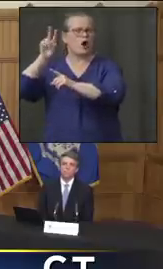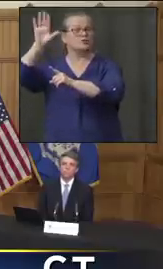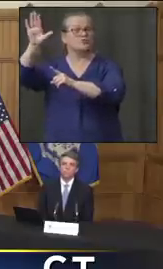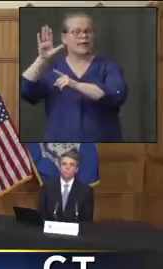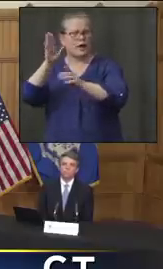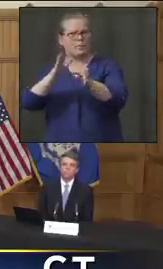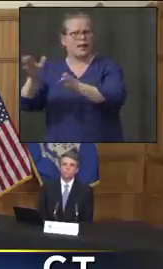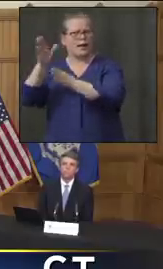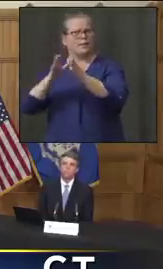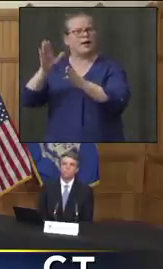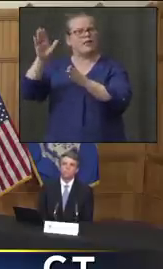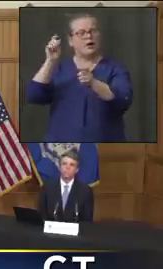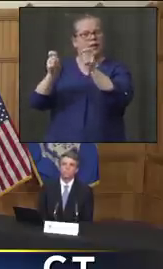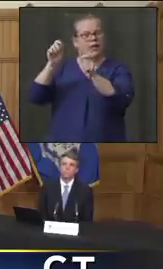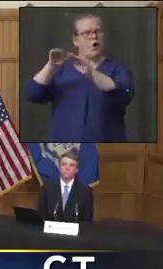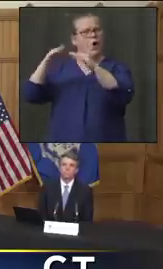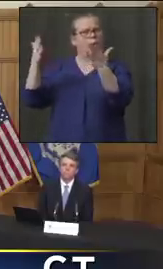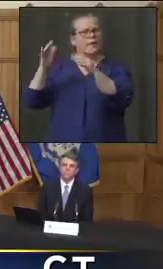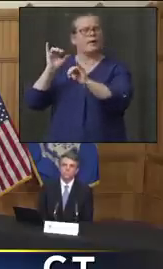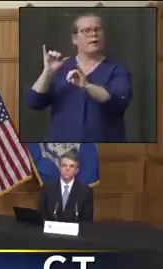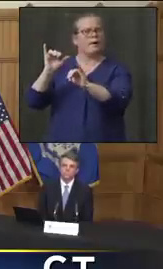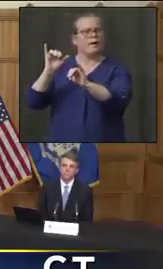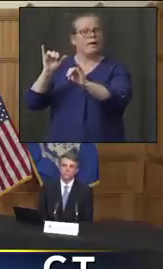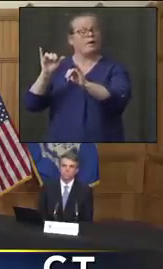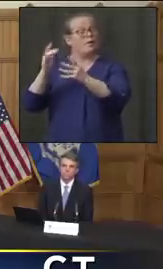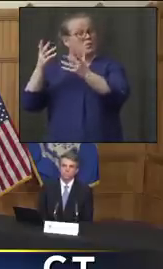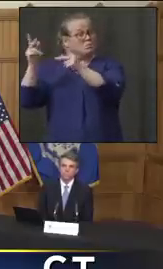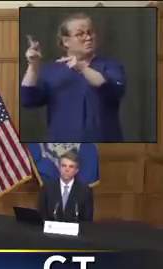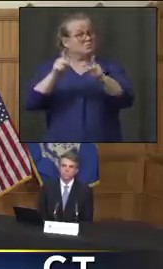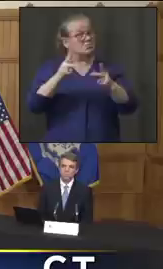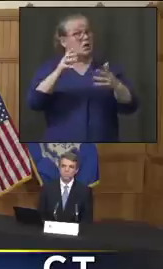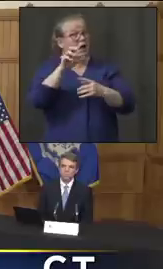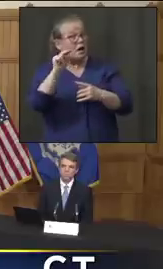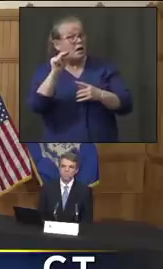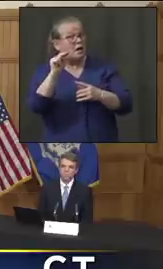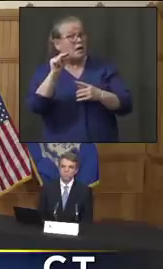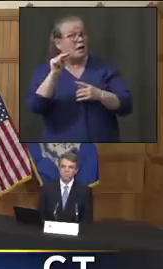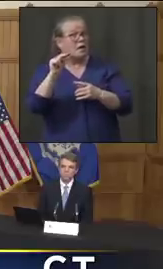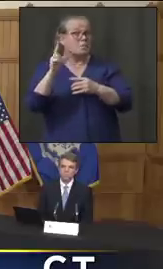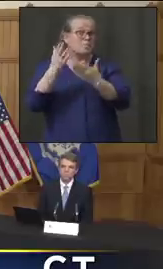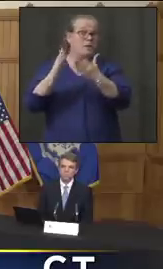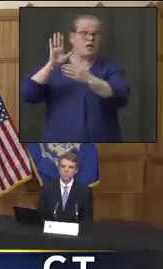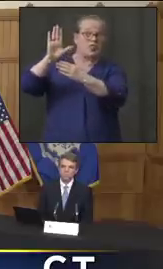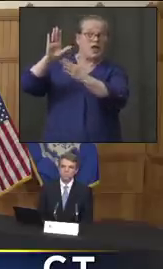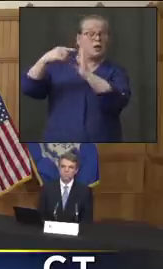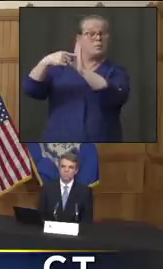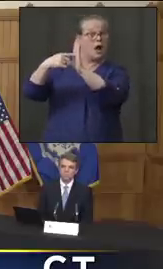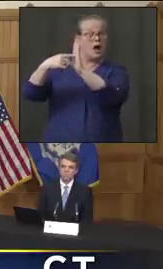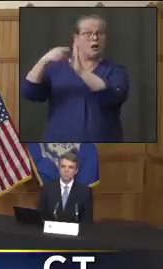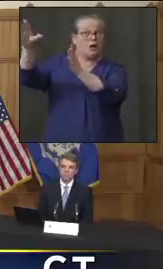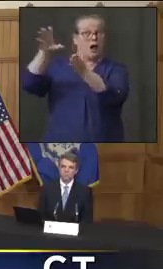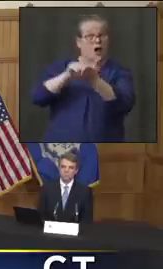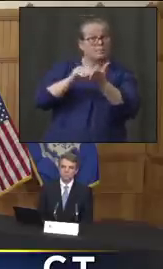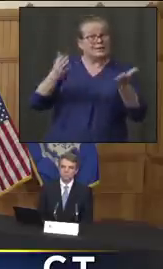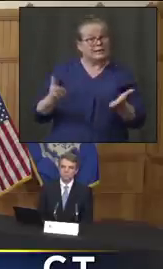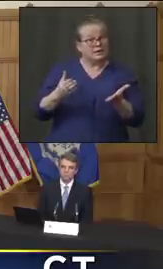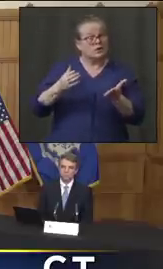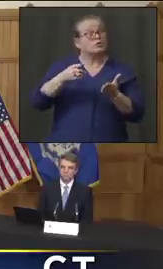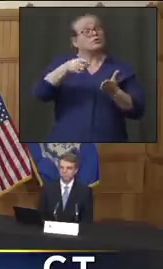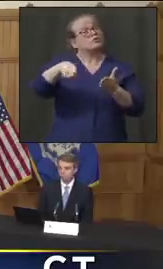a handle on what Connecticut might look like by midsummer when it comes to employment and social